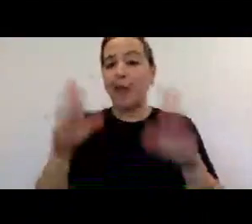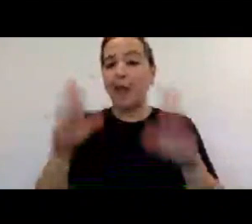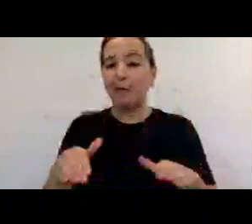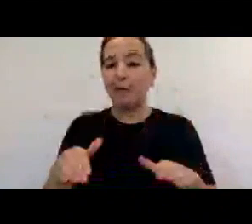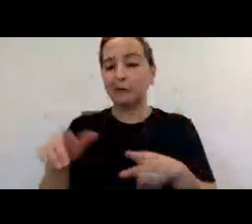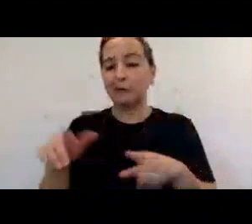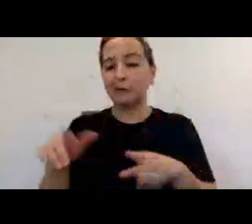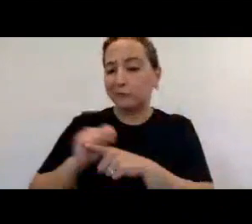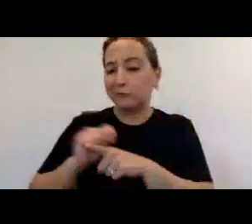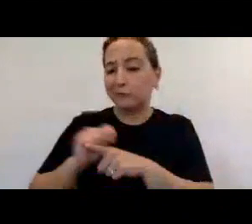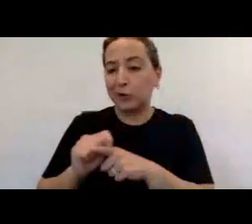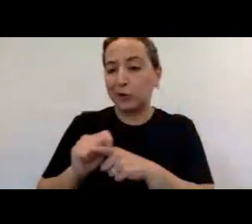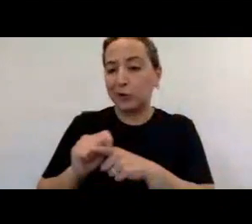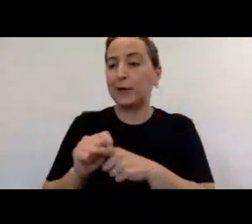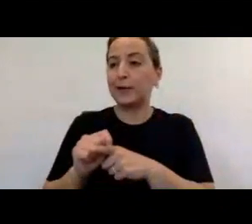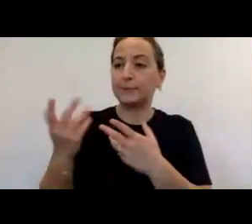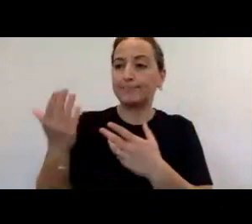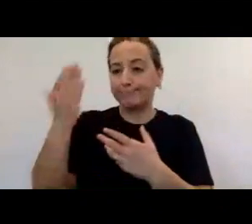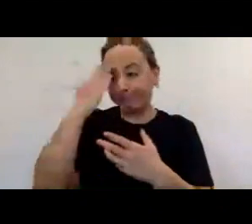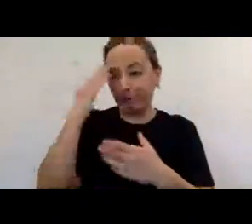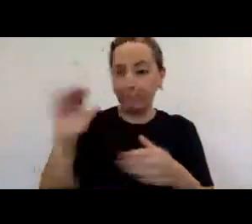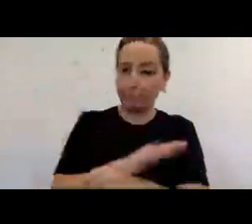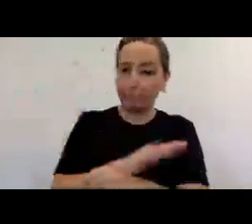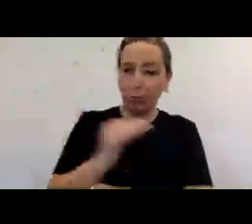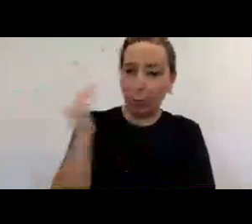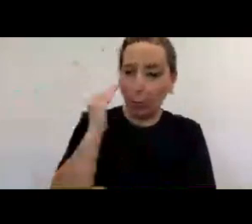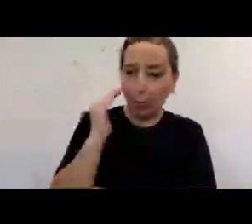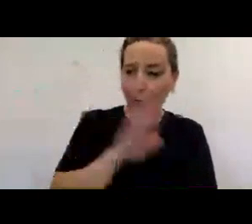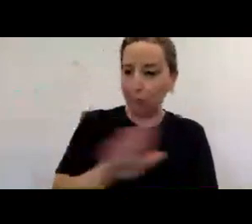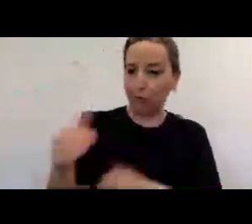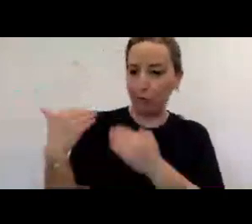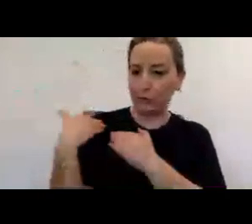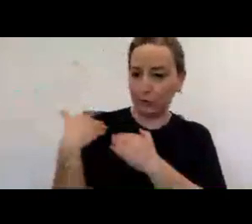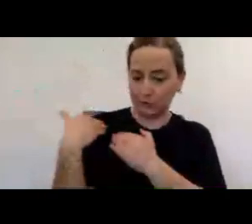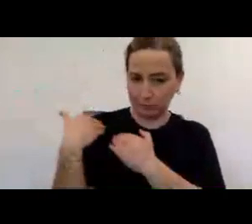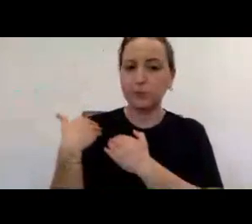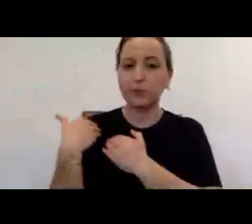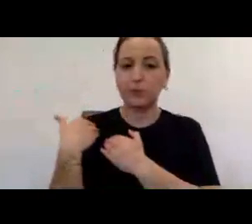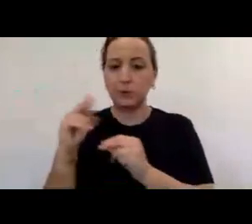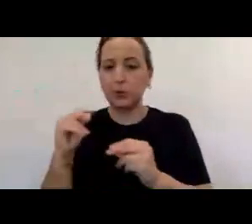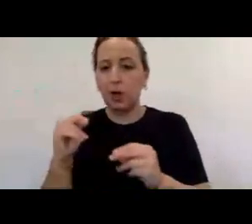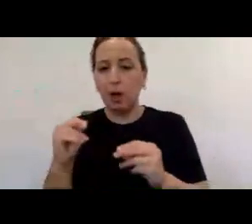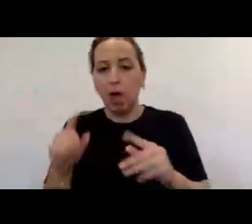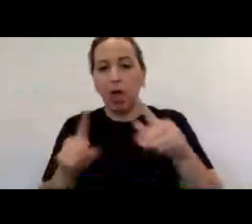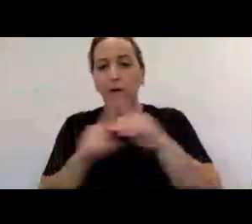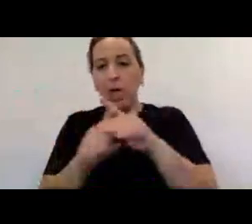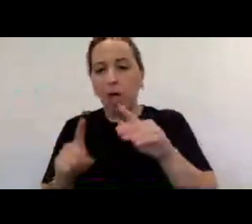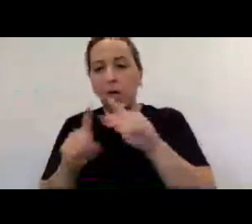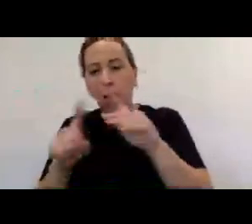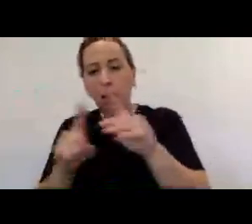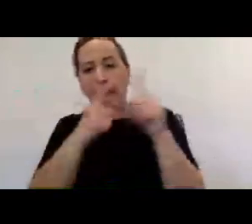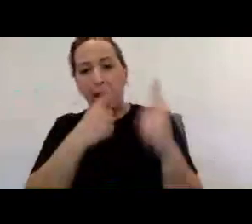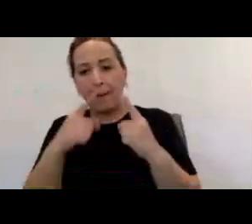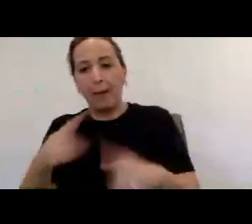that they are fully aware of their fair housing responsibilities so that issues don't pop up again in the